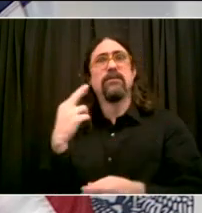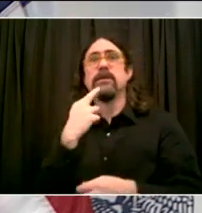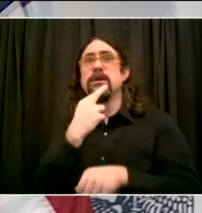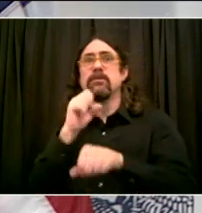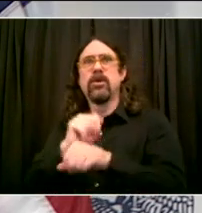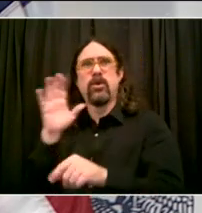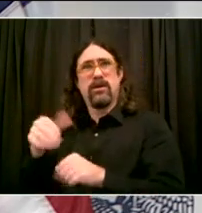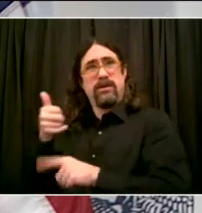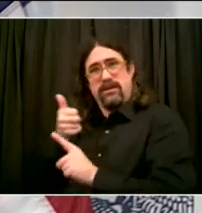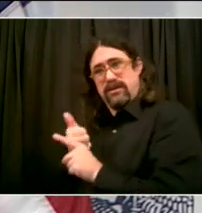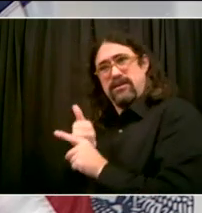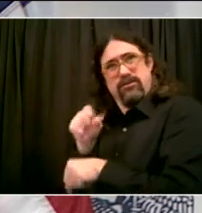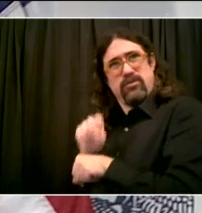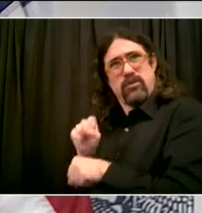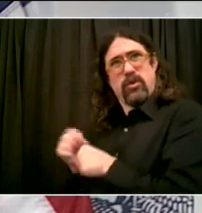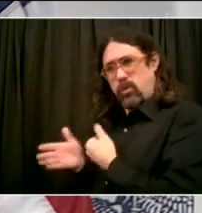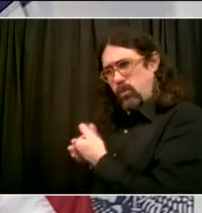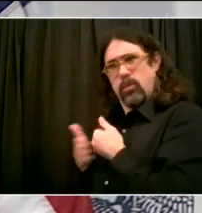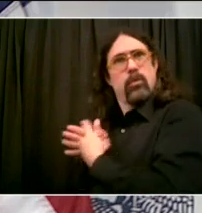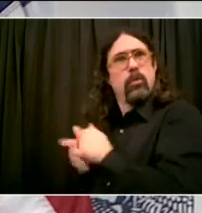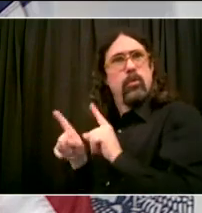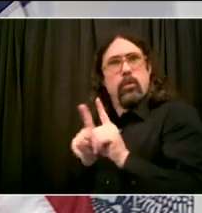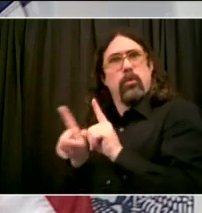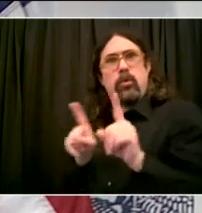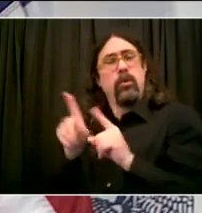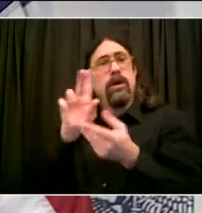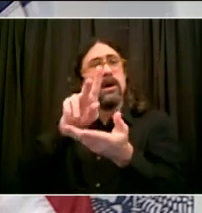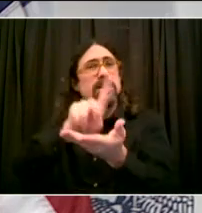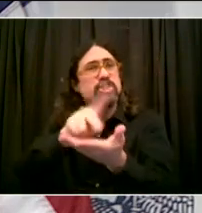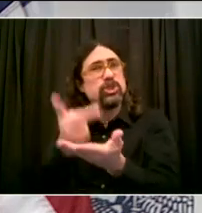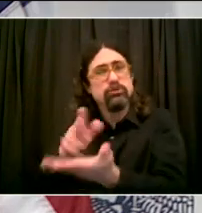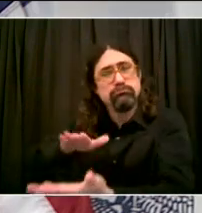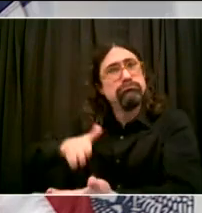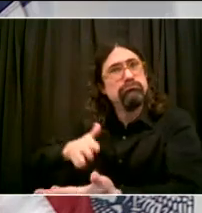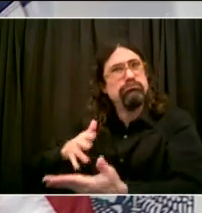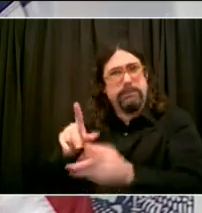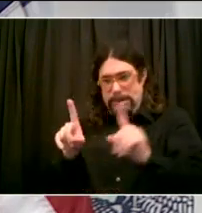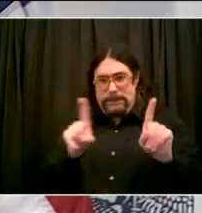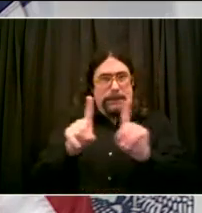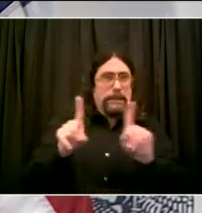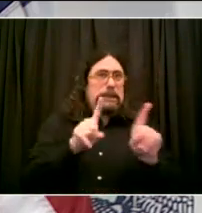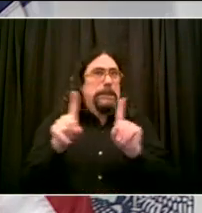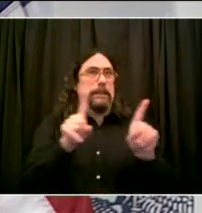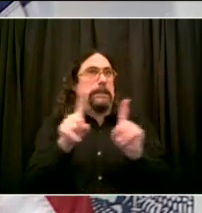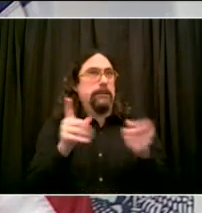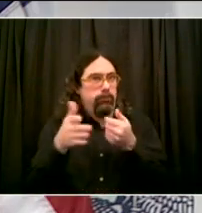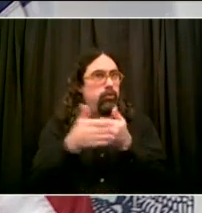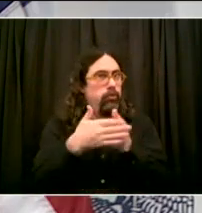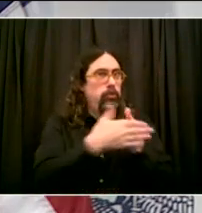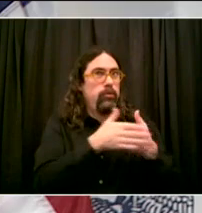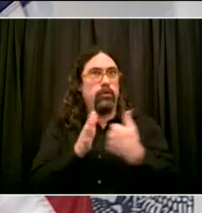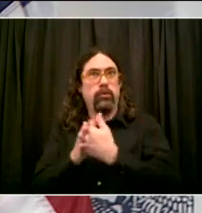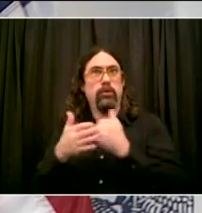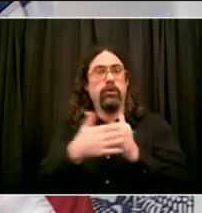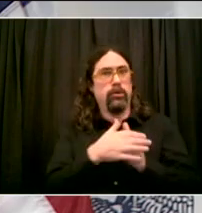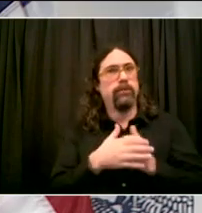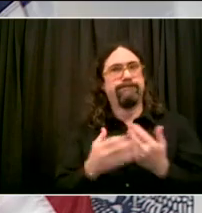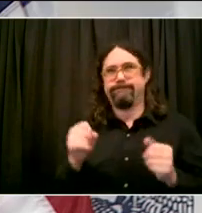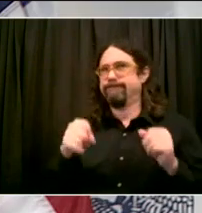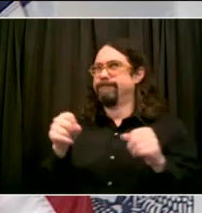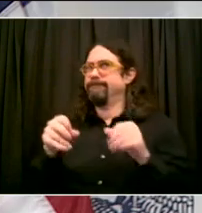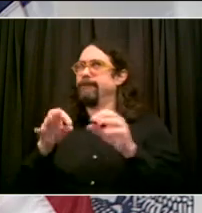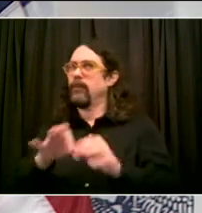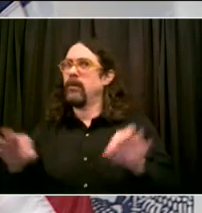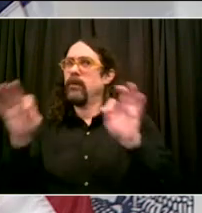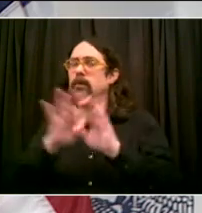work in our restaurants. So now that the state has made this decision, it follows that we have to protect those workers, and they should be